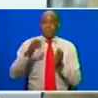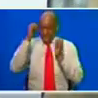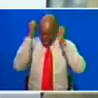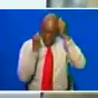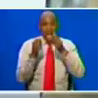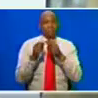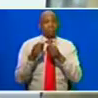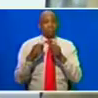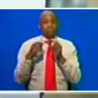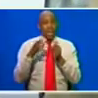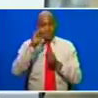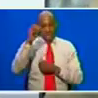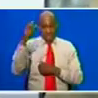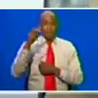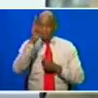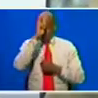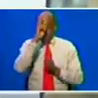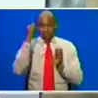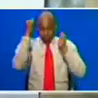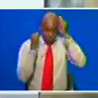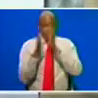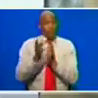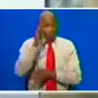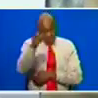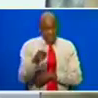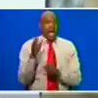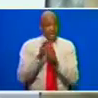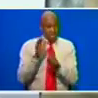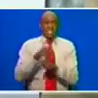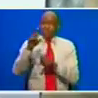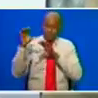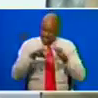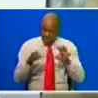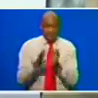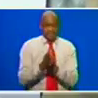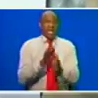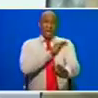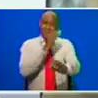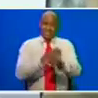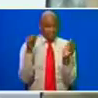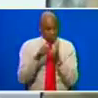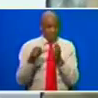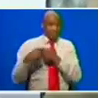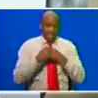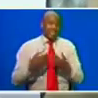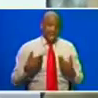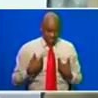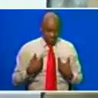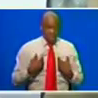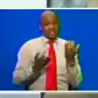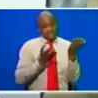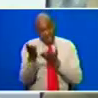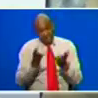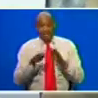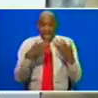years, but lately it had suffered a capacity constraints in terms of